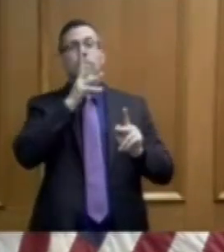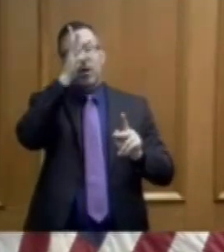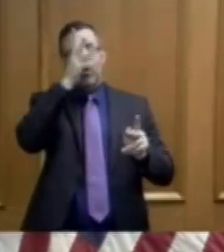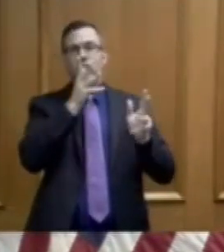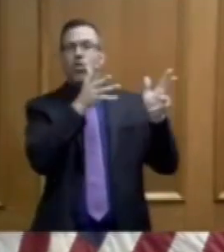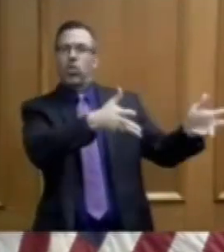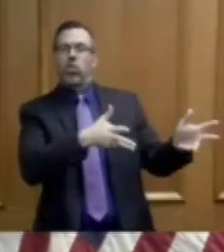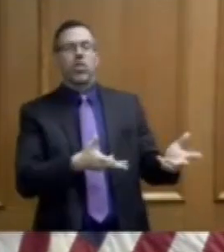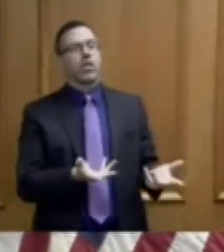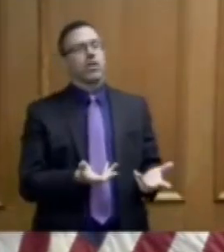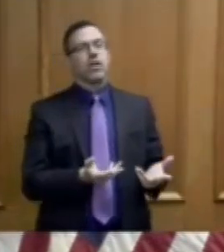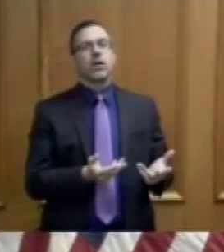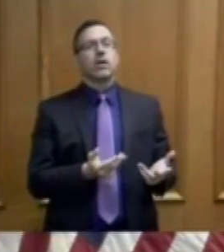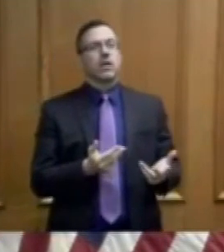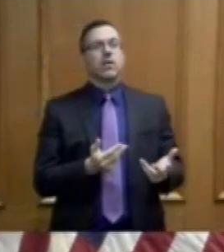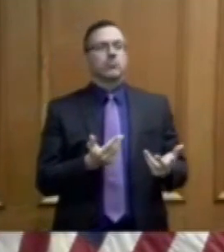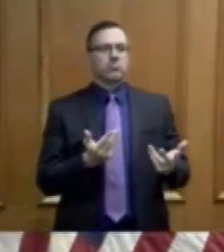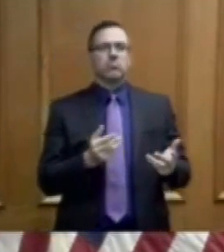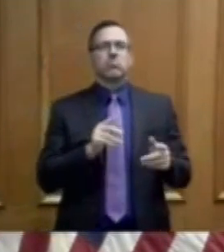at